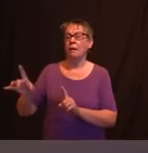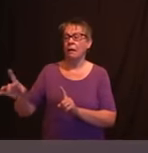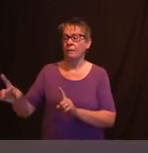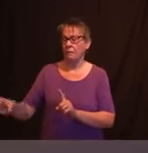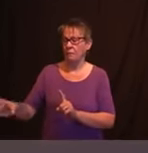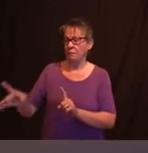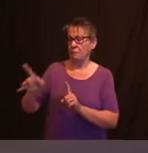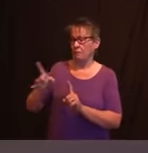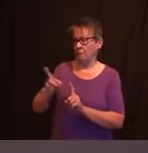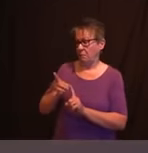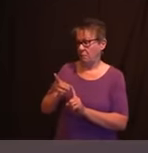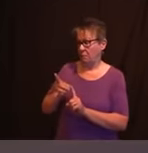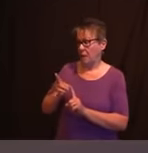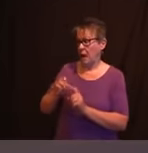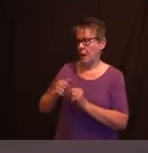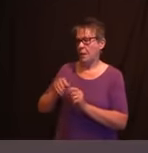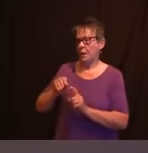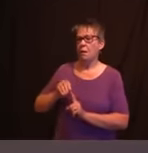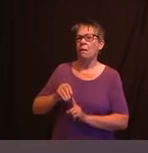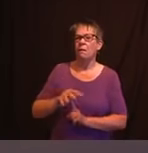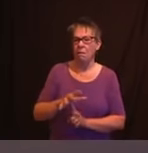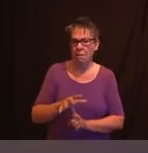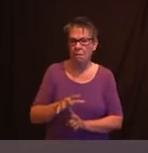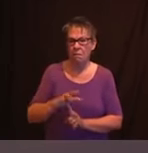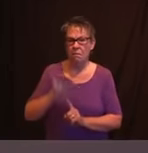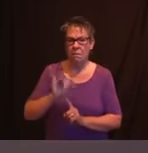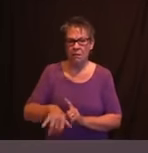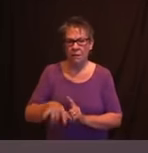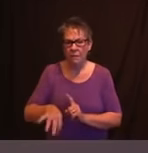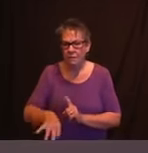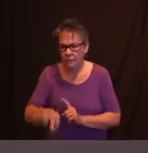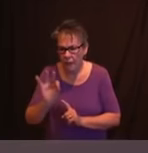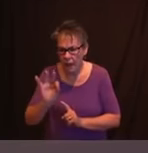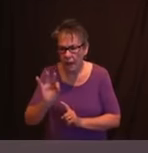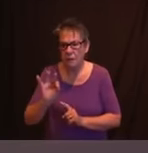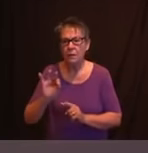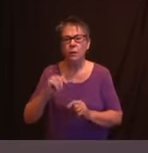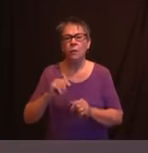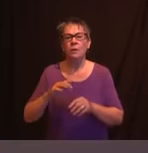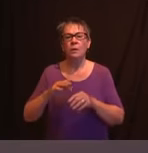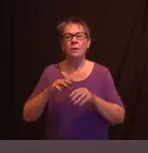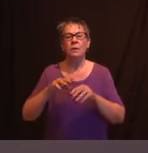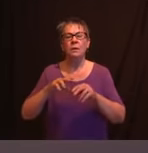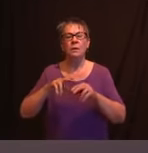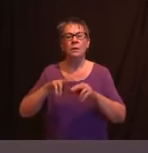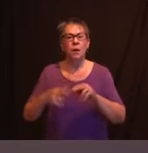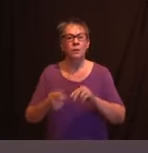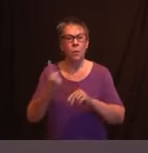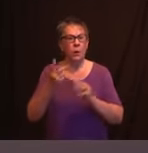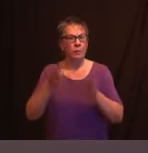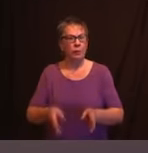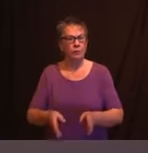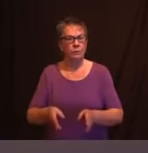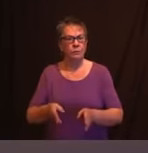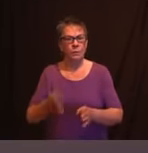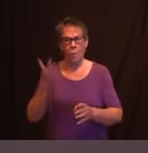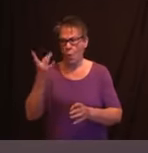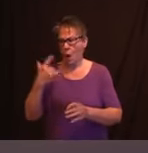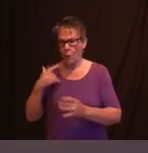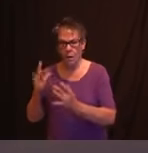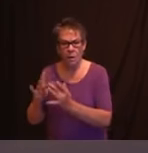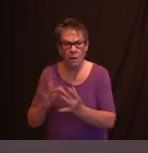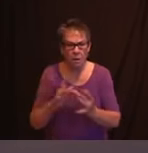die. And we've got to keep it that way. I've got friends in another community outside of New